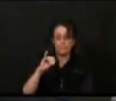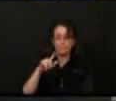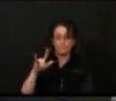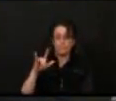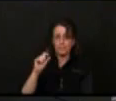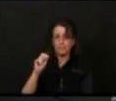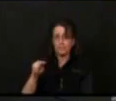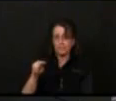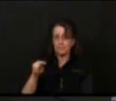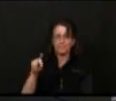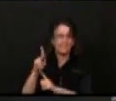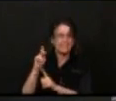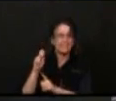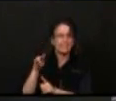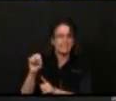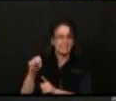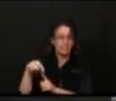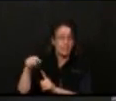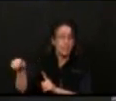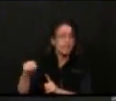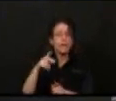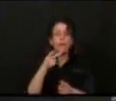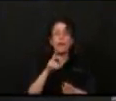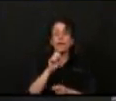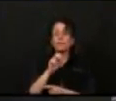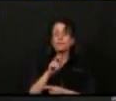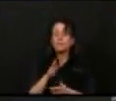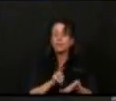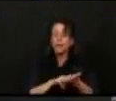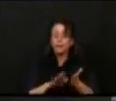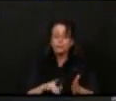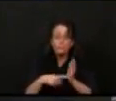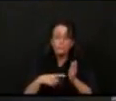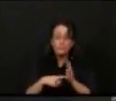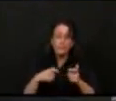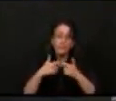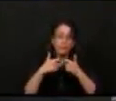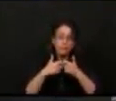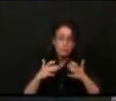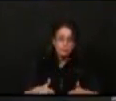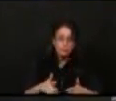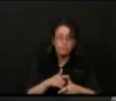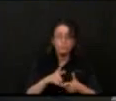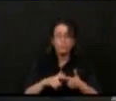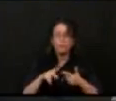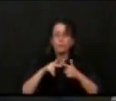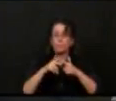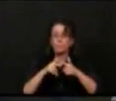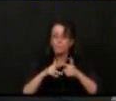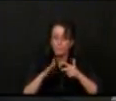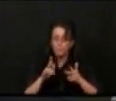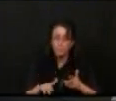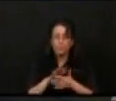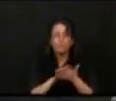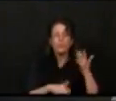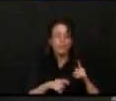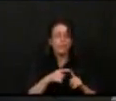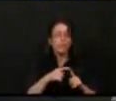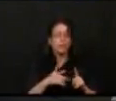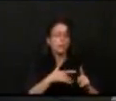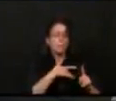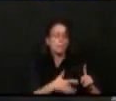often very local. I mean, the electricians and the plumbers and the... But the GCs, you know, because there's so